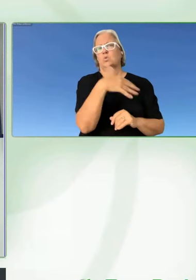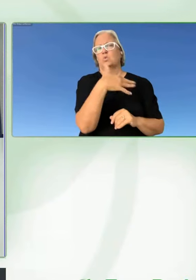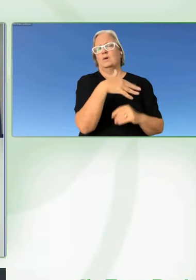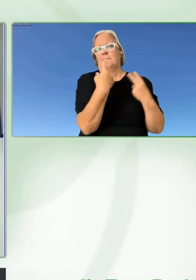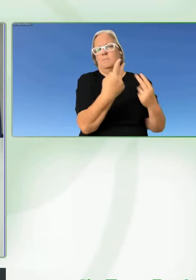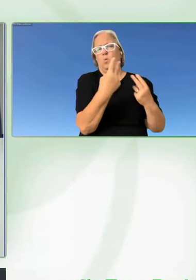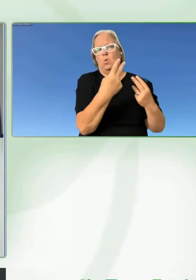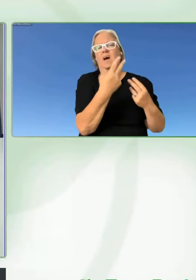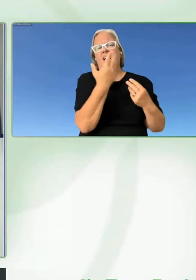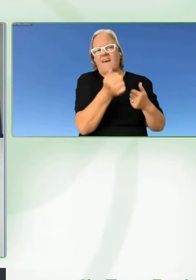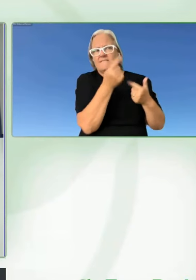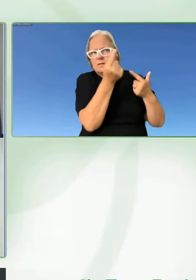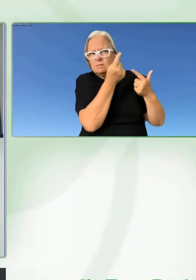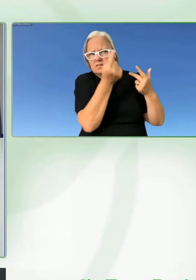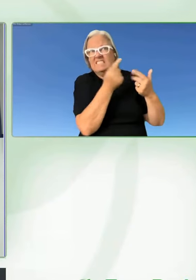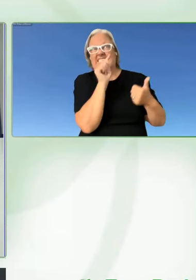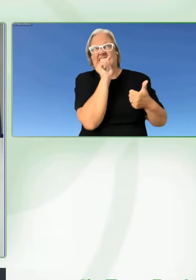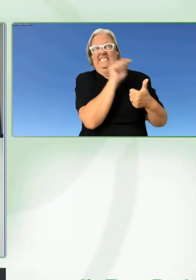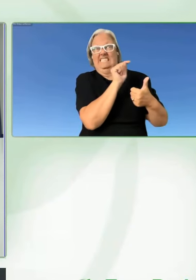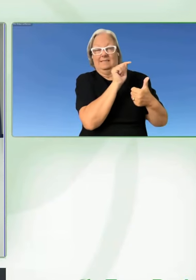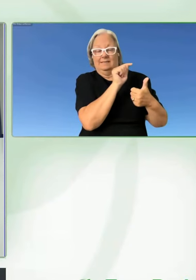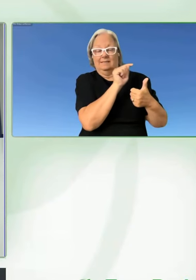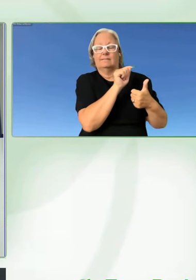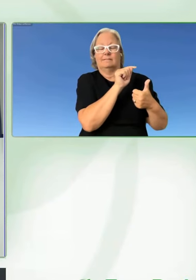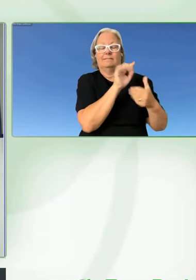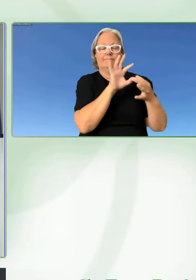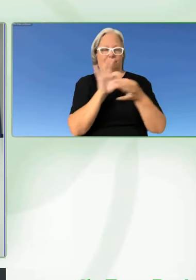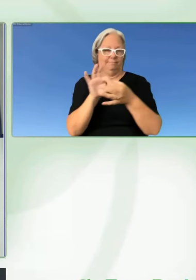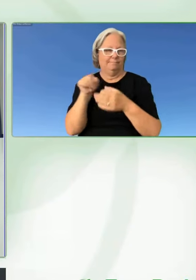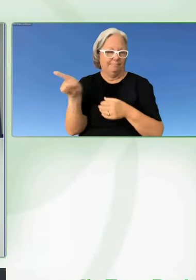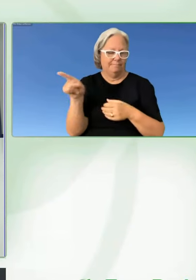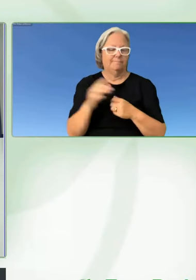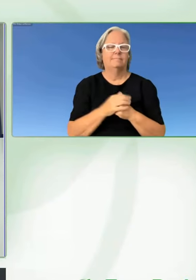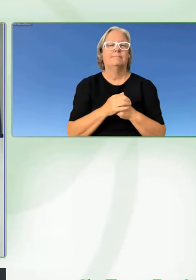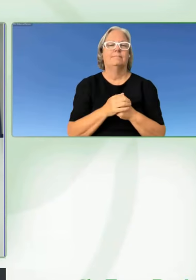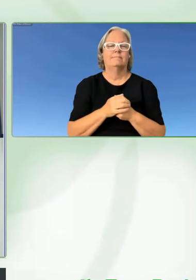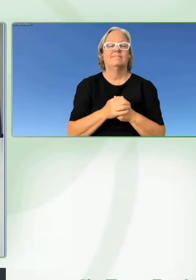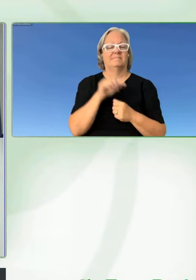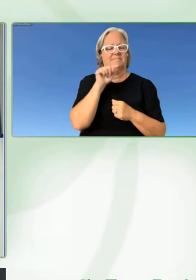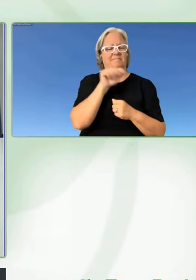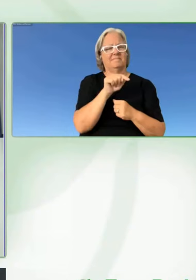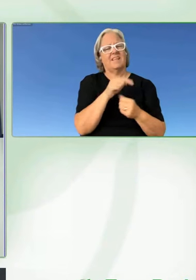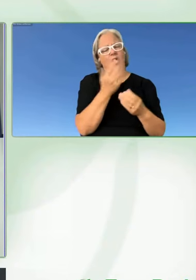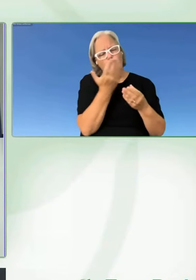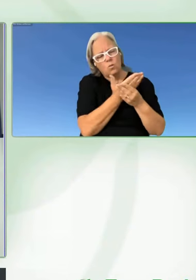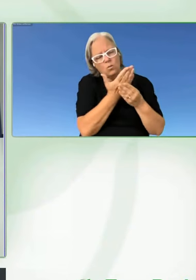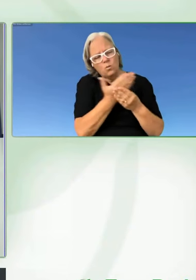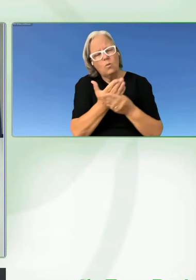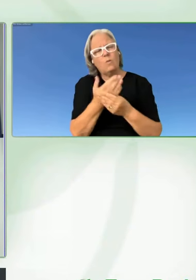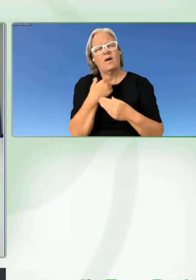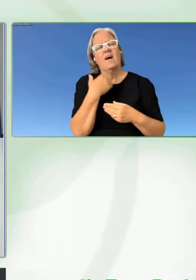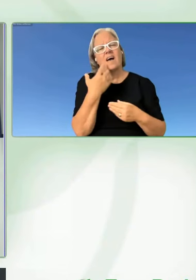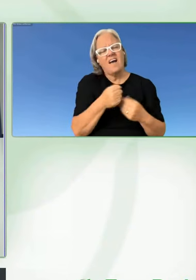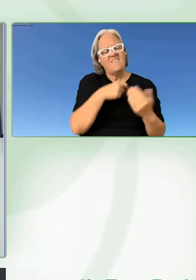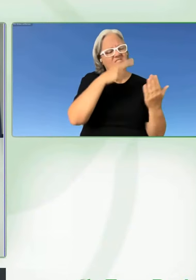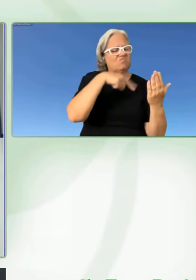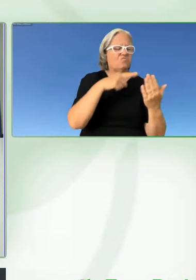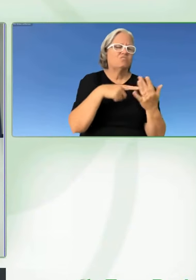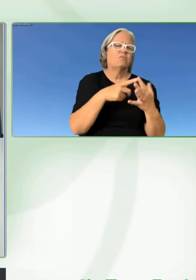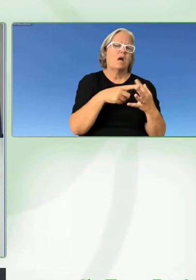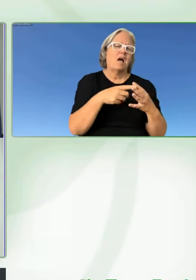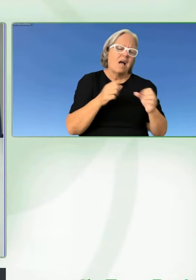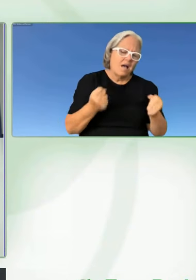persons with disabilities. And within this package, we have a number of activities, a number of